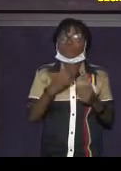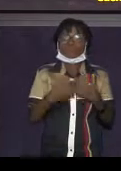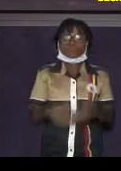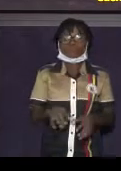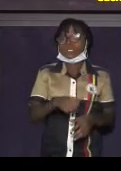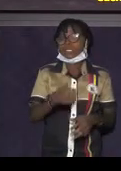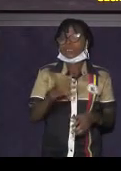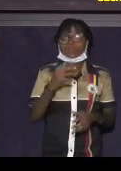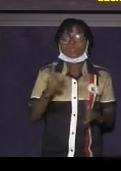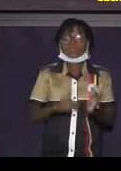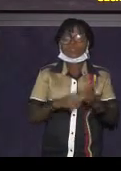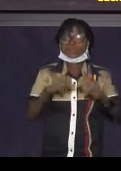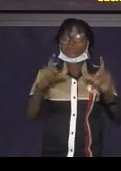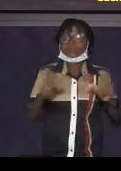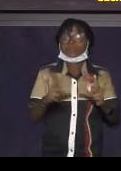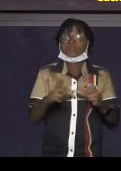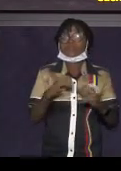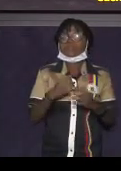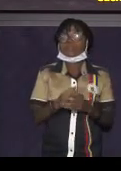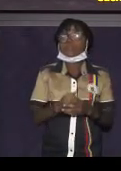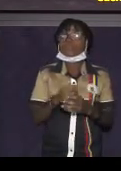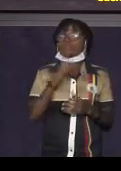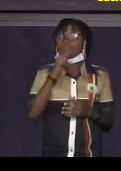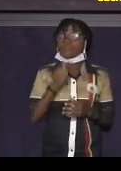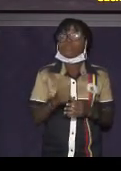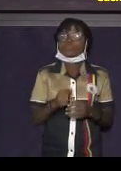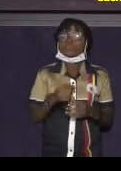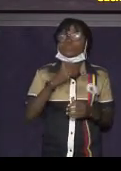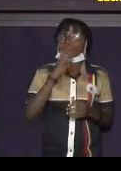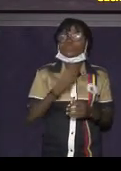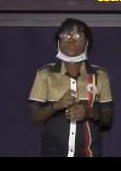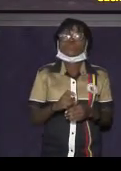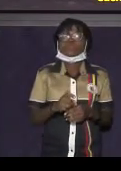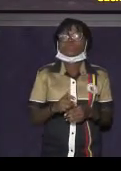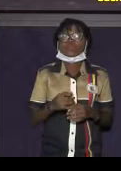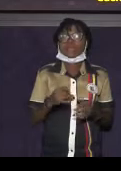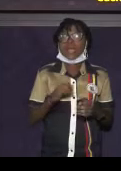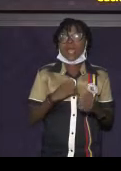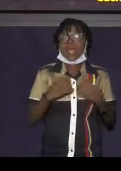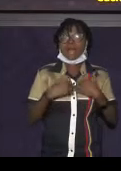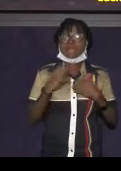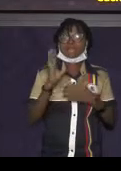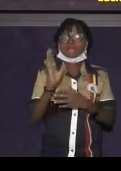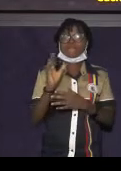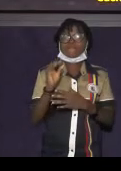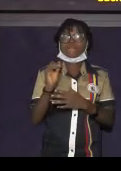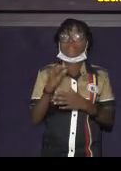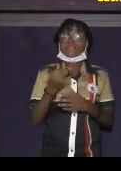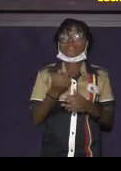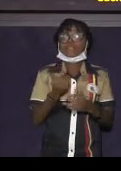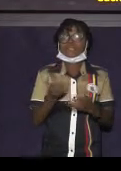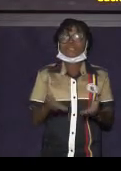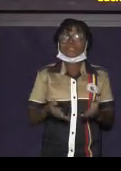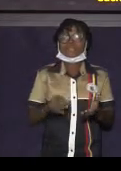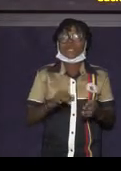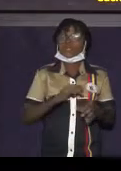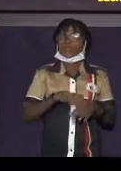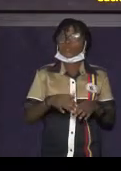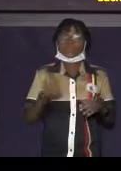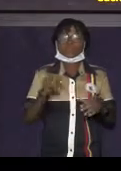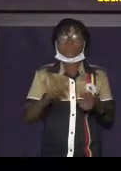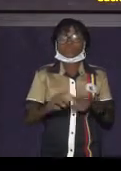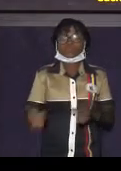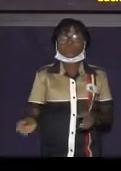the brackets until it's absolutely necessary. Now here I have 50 for the bracket. I don't need to put the number in the bracket